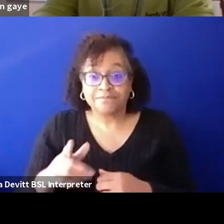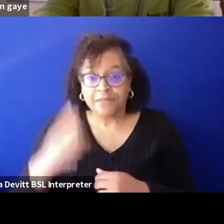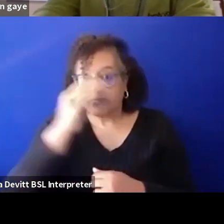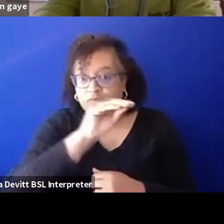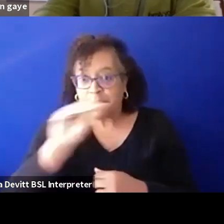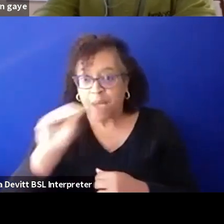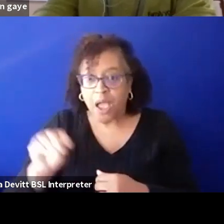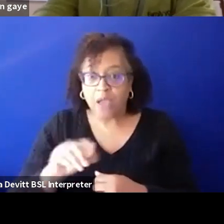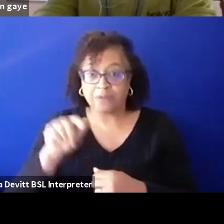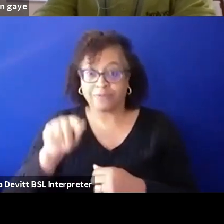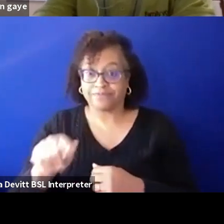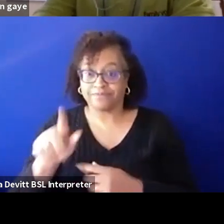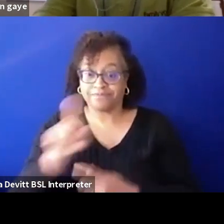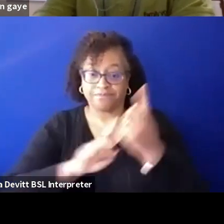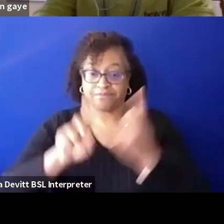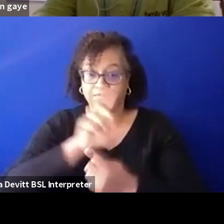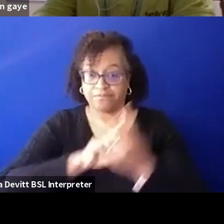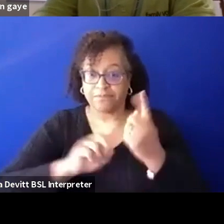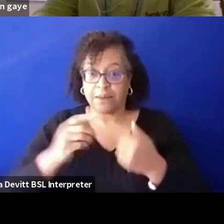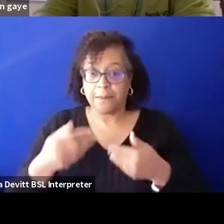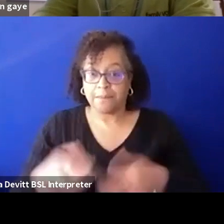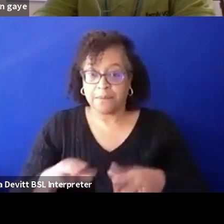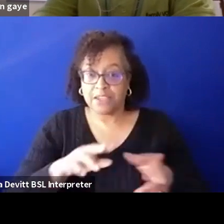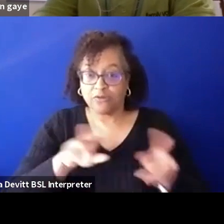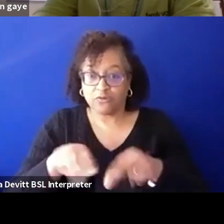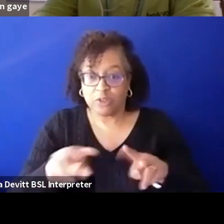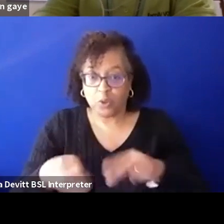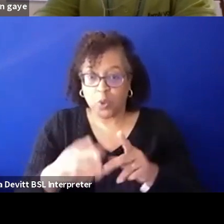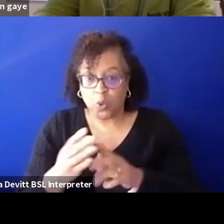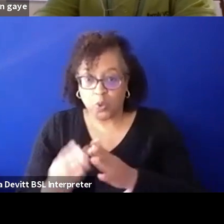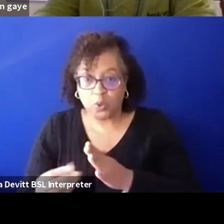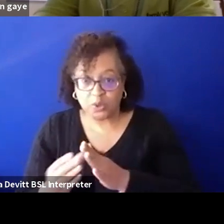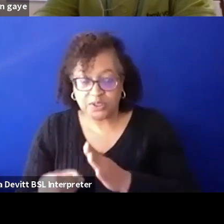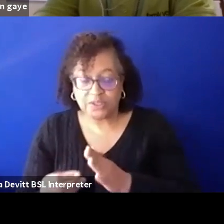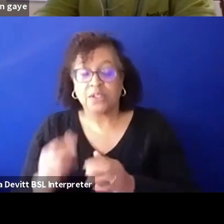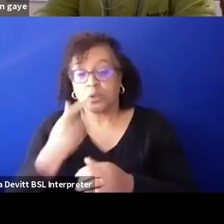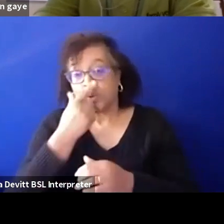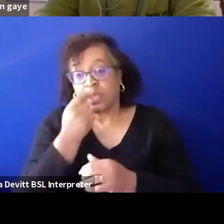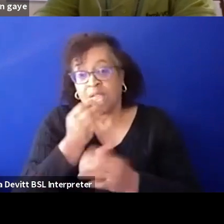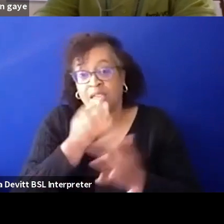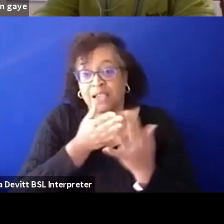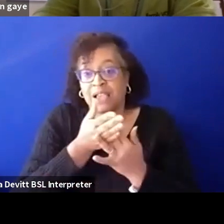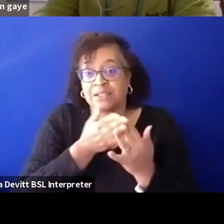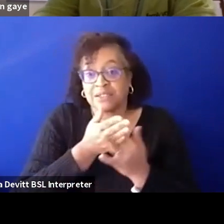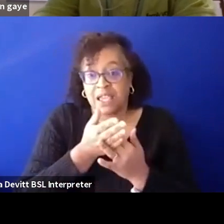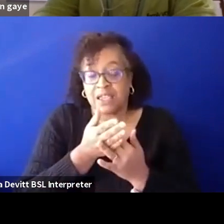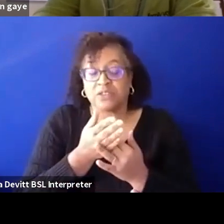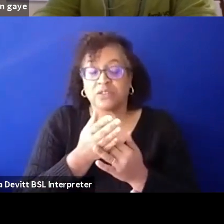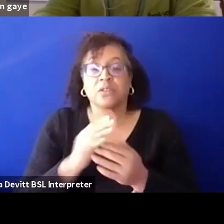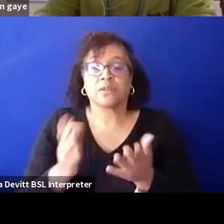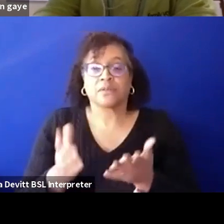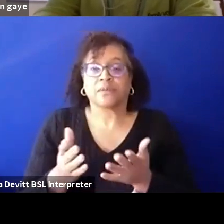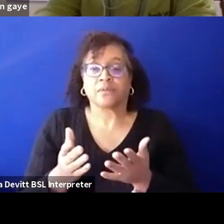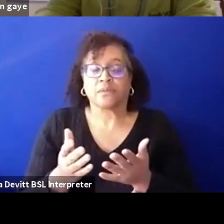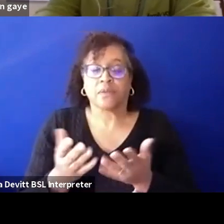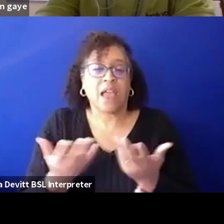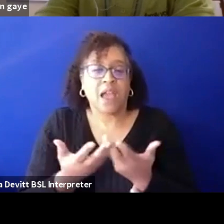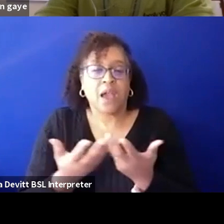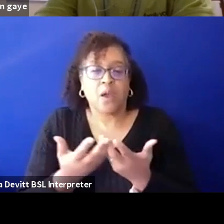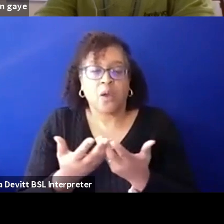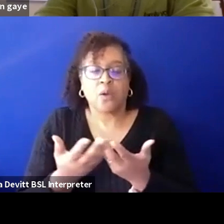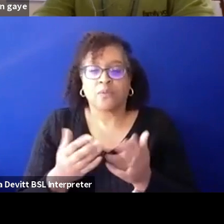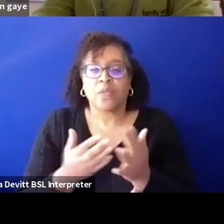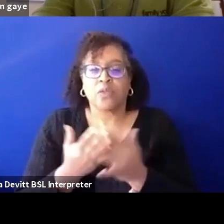today's meeting and it can be accessed via Facebook and YouTube pages for Family